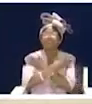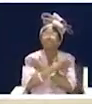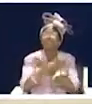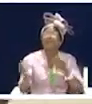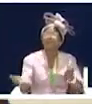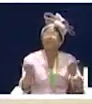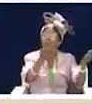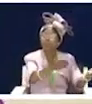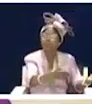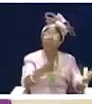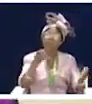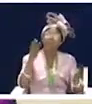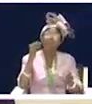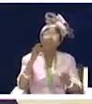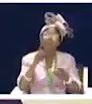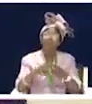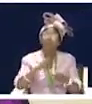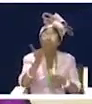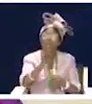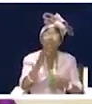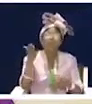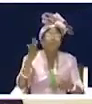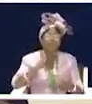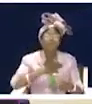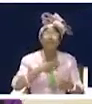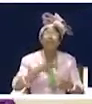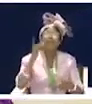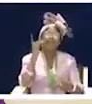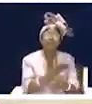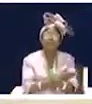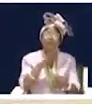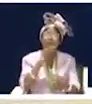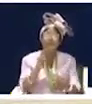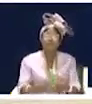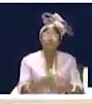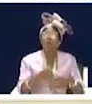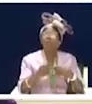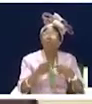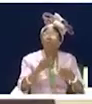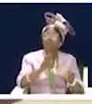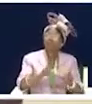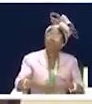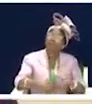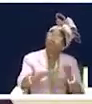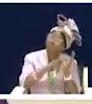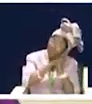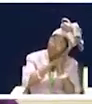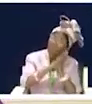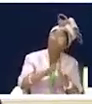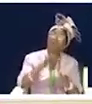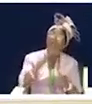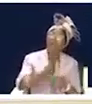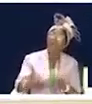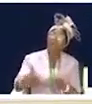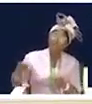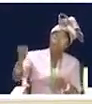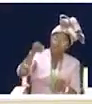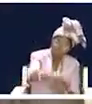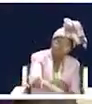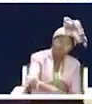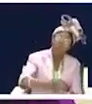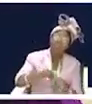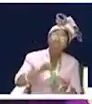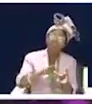I took him to the ICU center where my girl was lying. We both prayed together. I tied the mantle on her head. I put the anointing